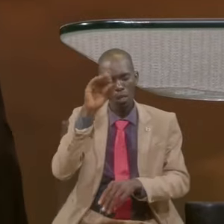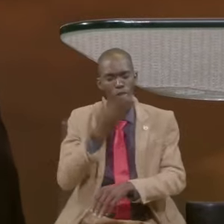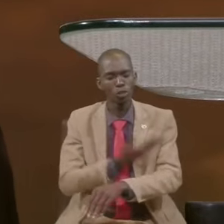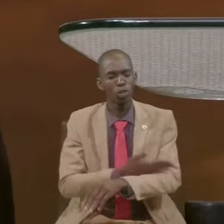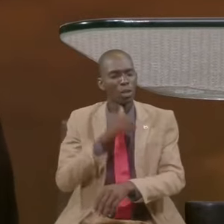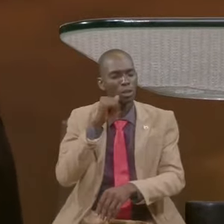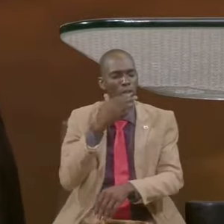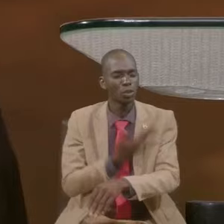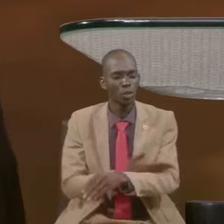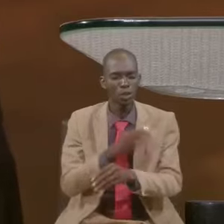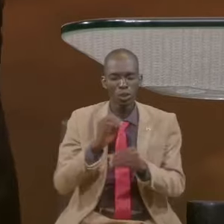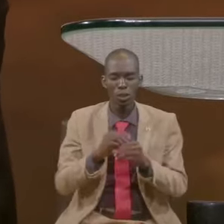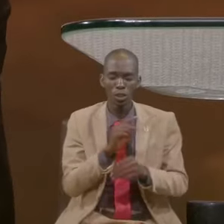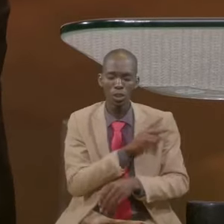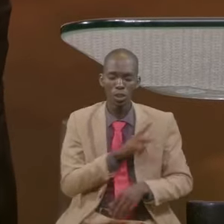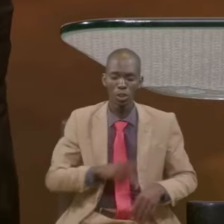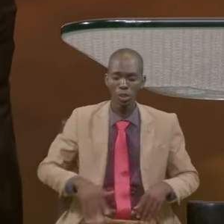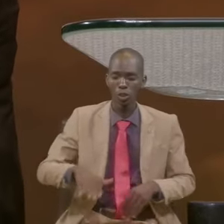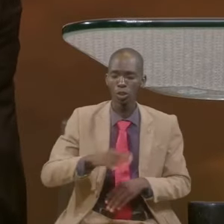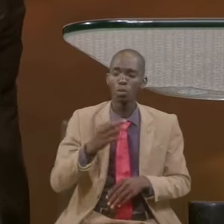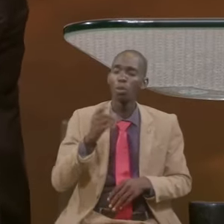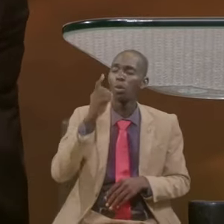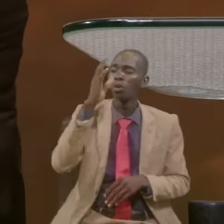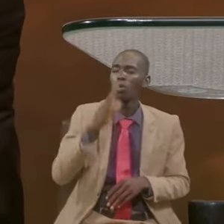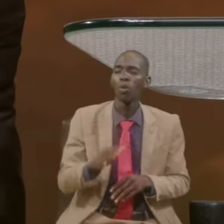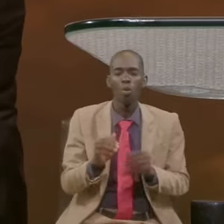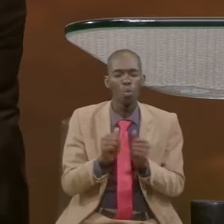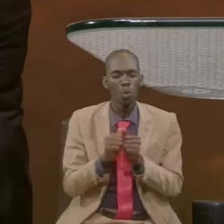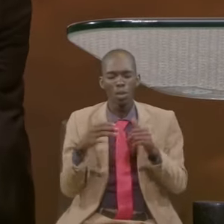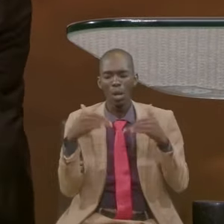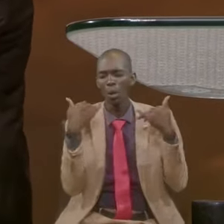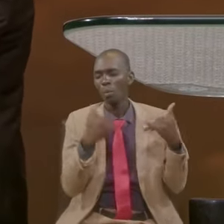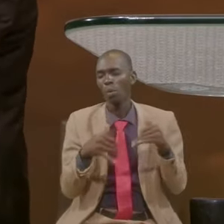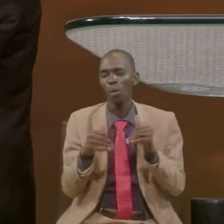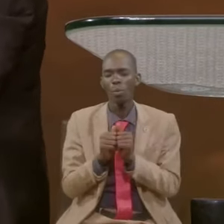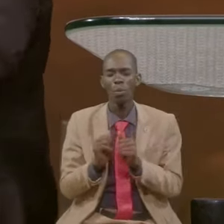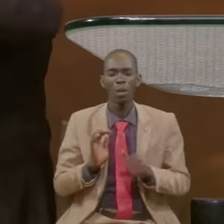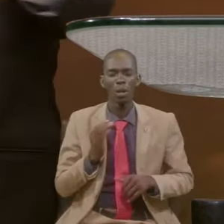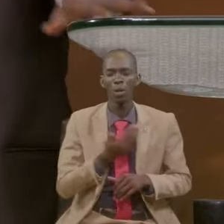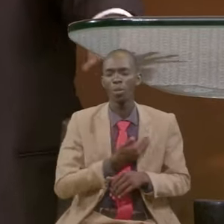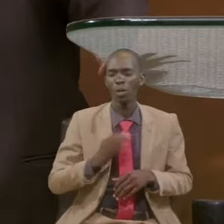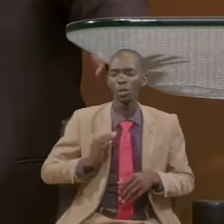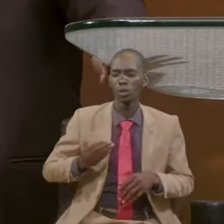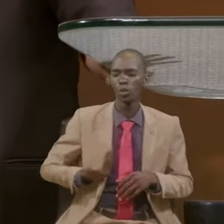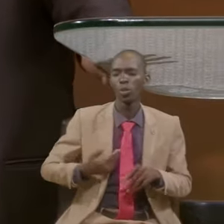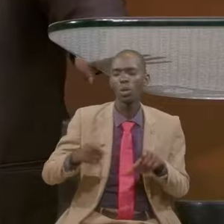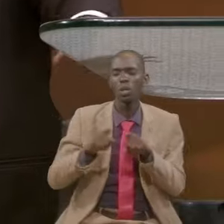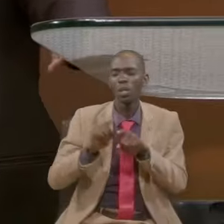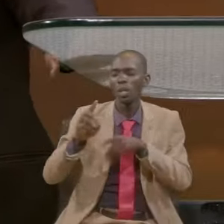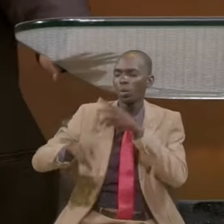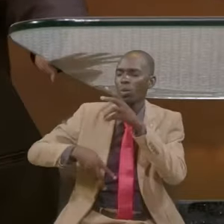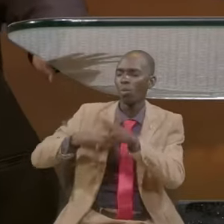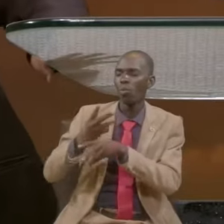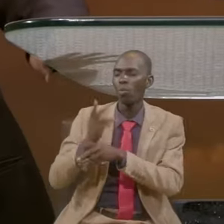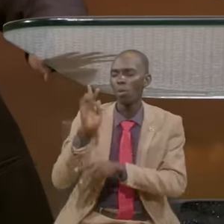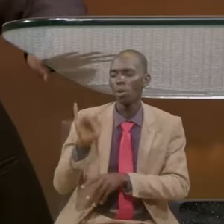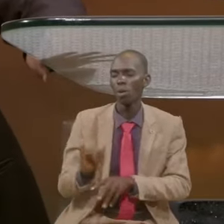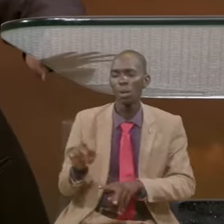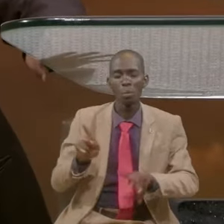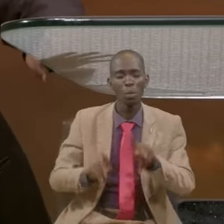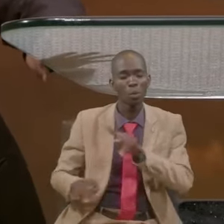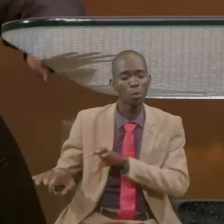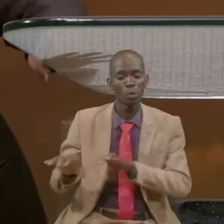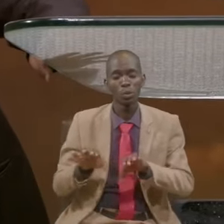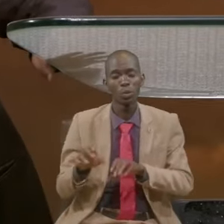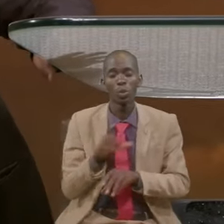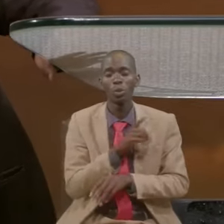God, without gambling with our souls like the people of the world do, Lord. We